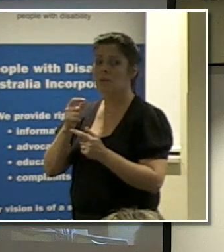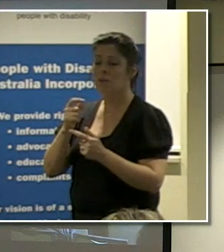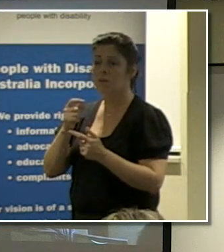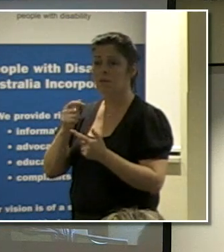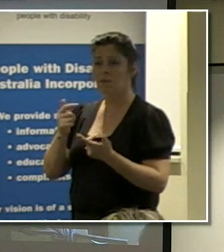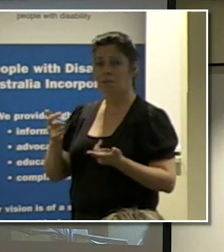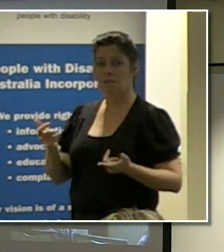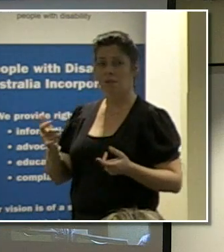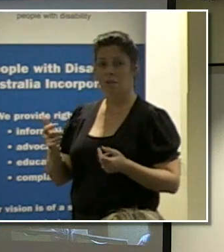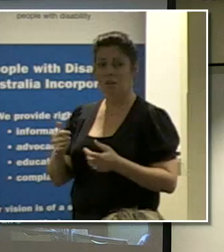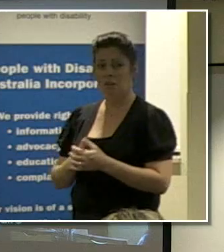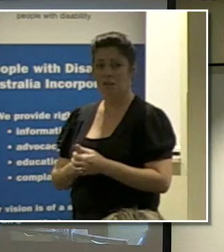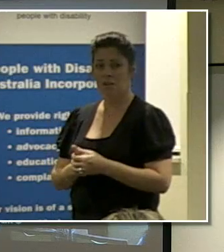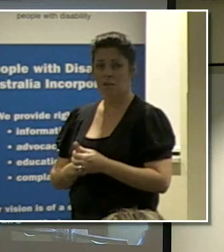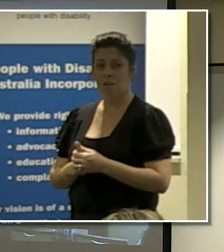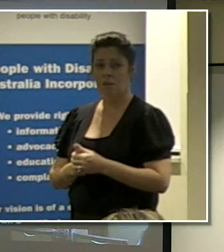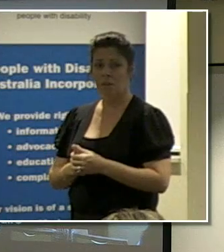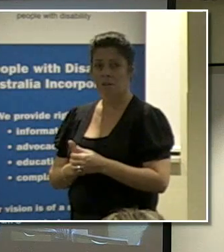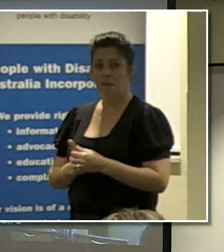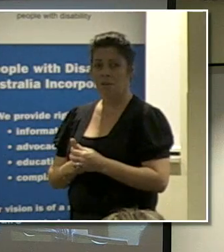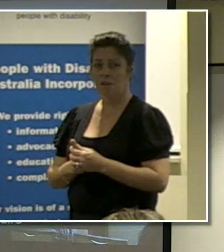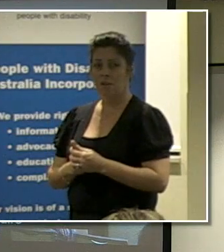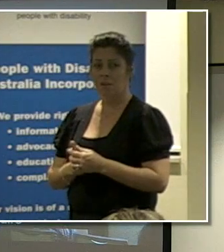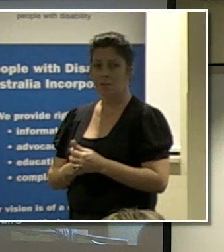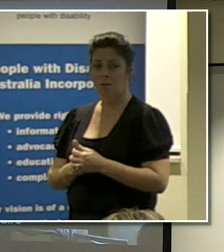require that for a